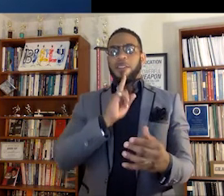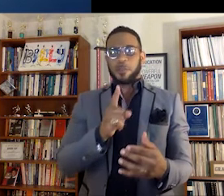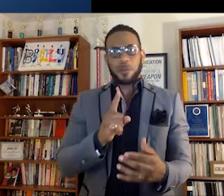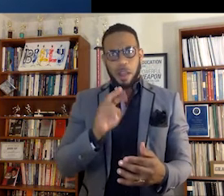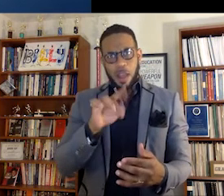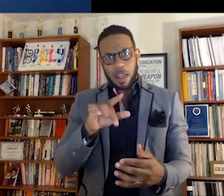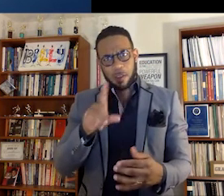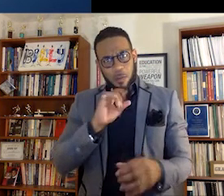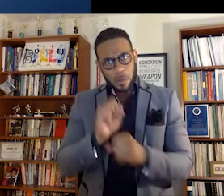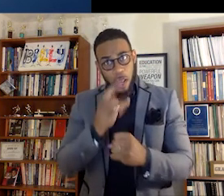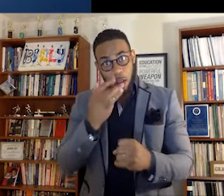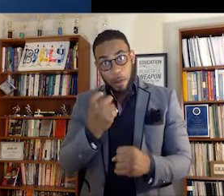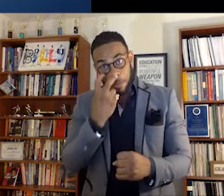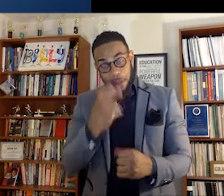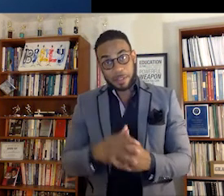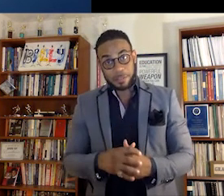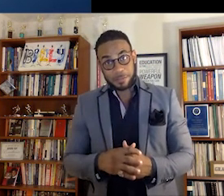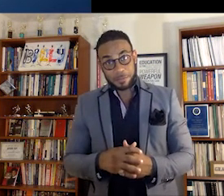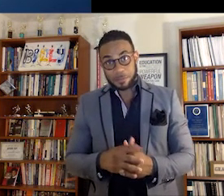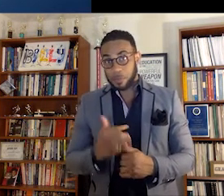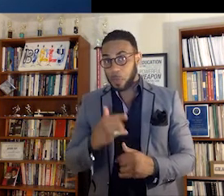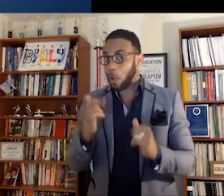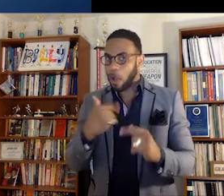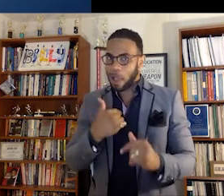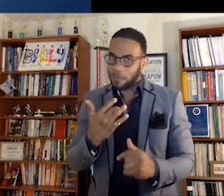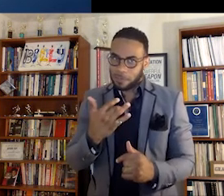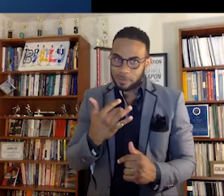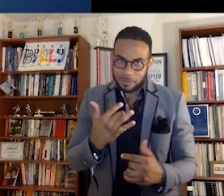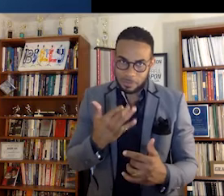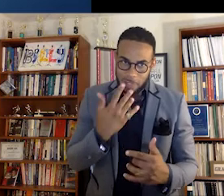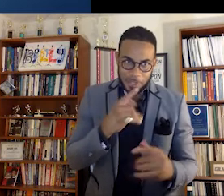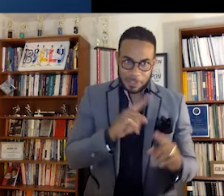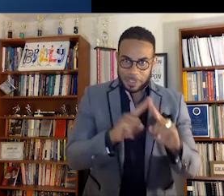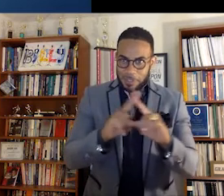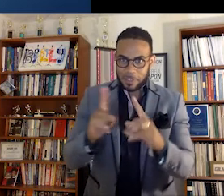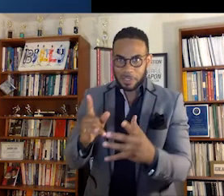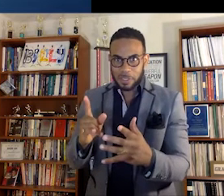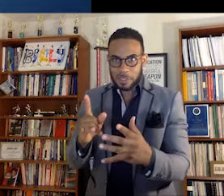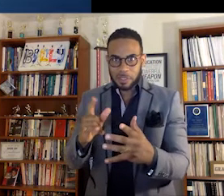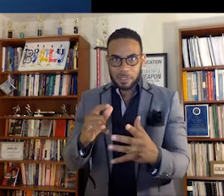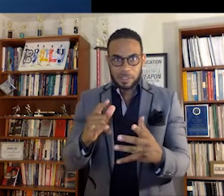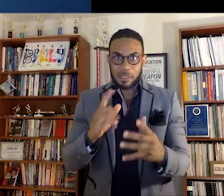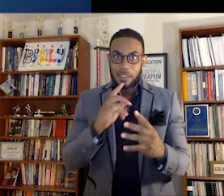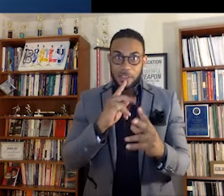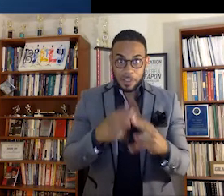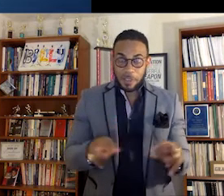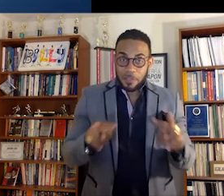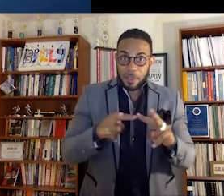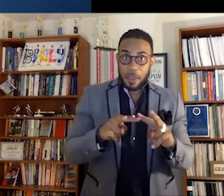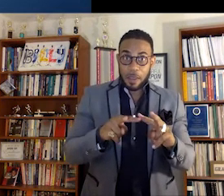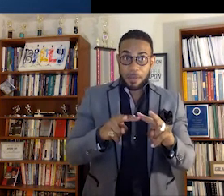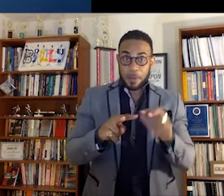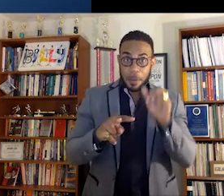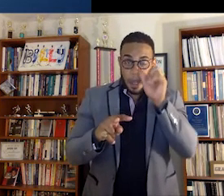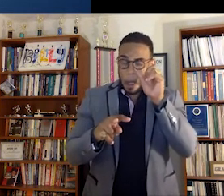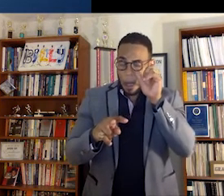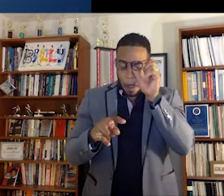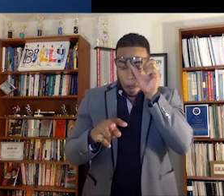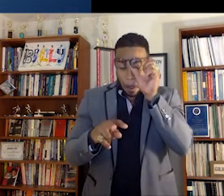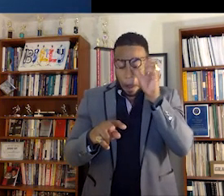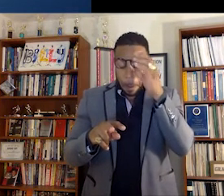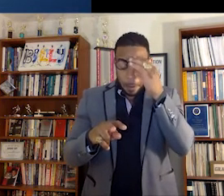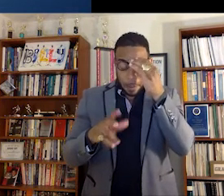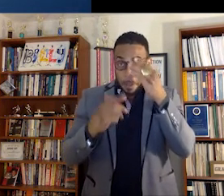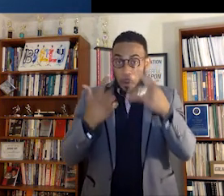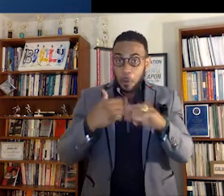true unless you really are colorblind. We all have color differences, and there's value in what we